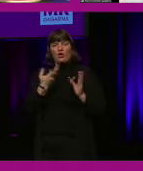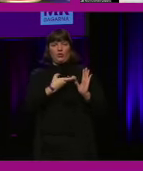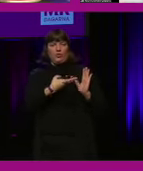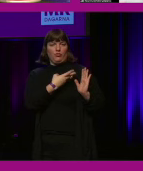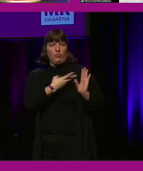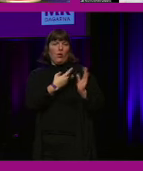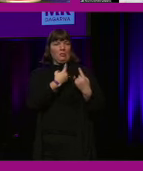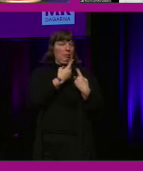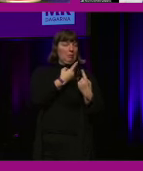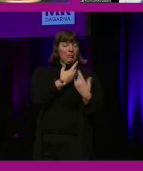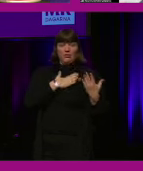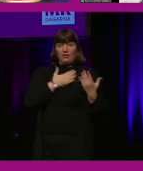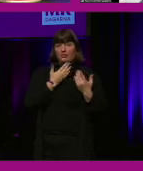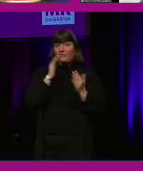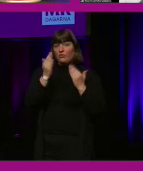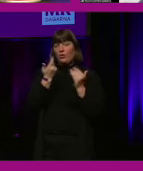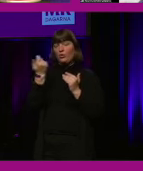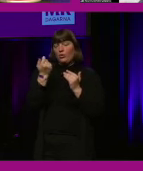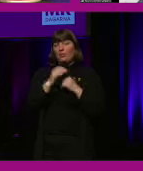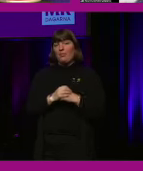by Henry and Helen.